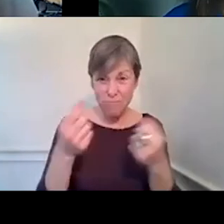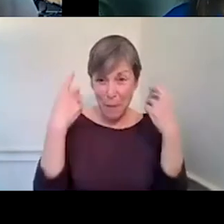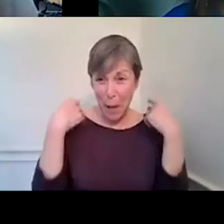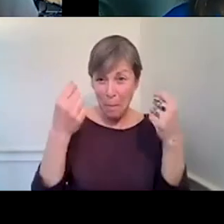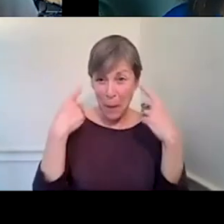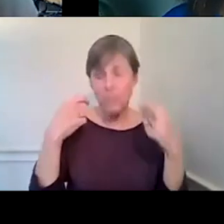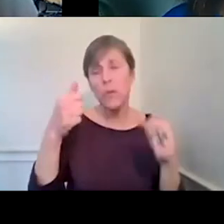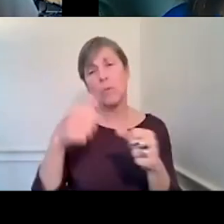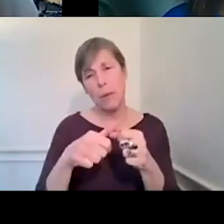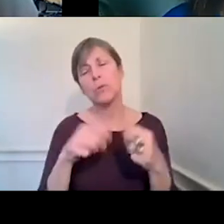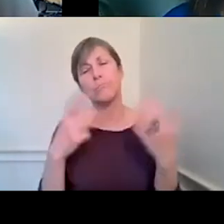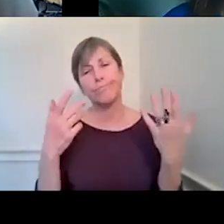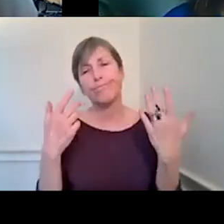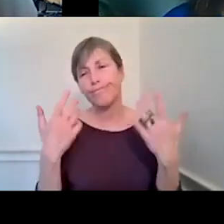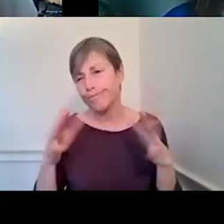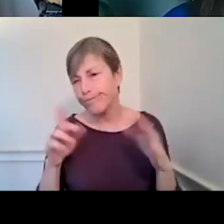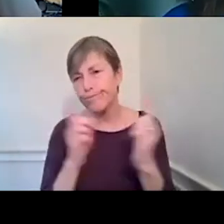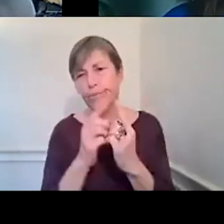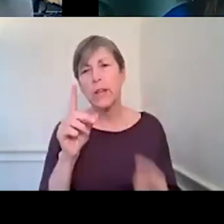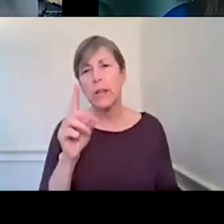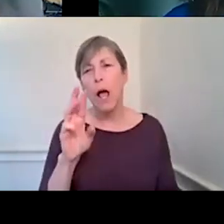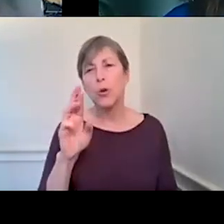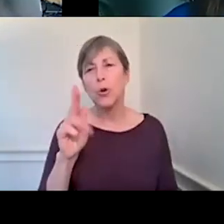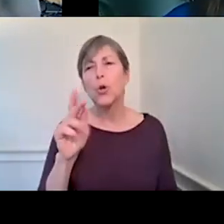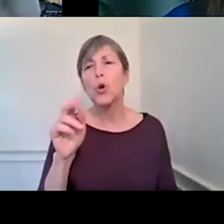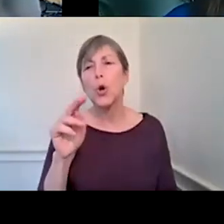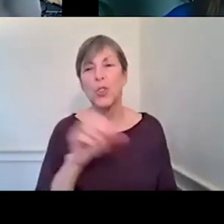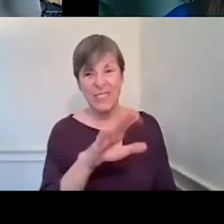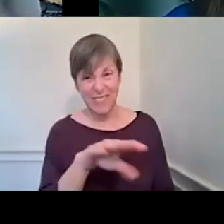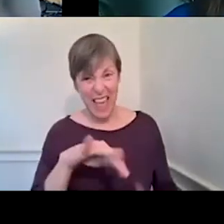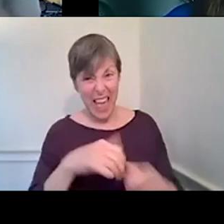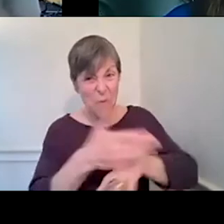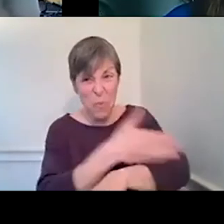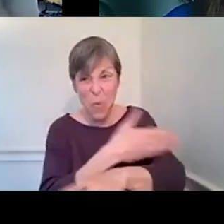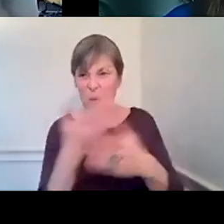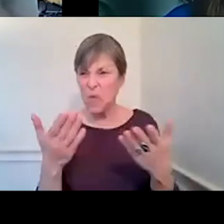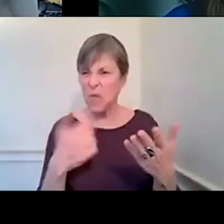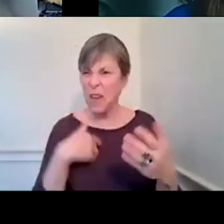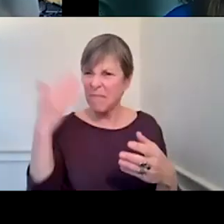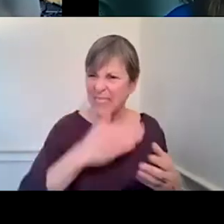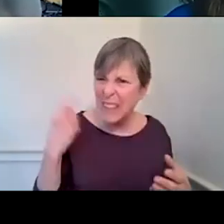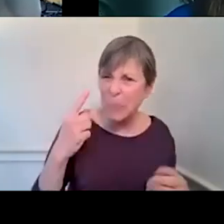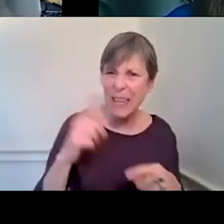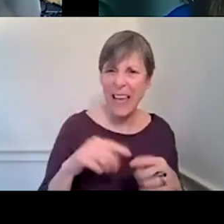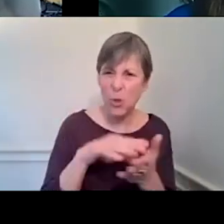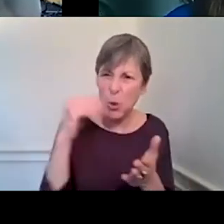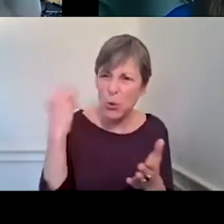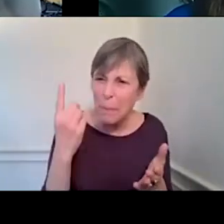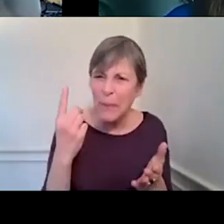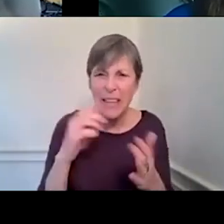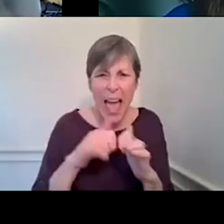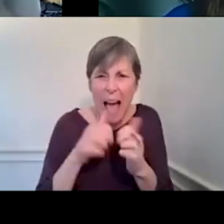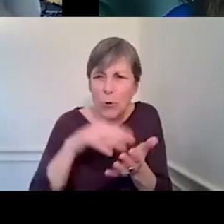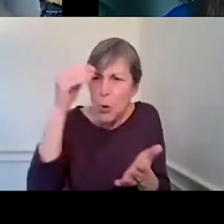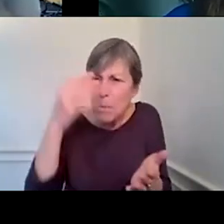Dr. Kearns and said, is this something I can do better? Is this something I'm missing? Is it something that I could learn better or, you know, practice